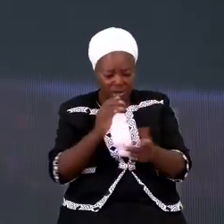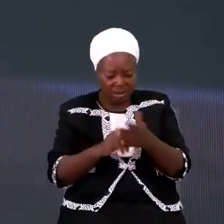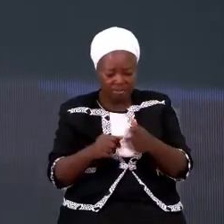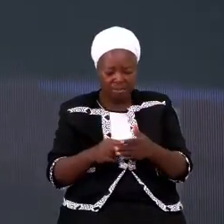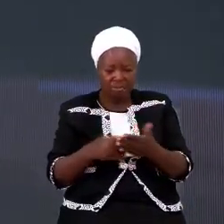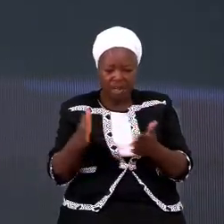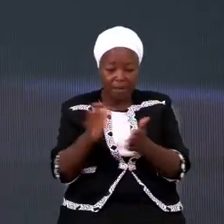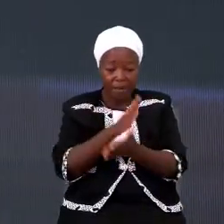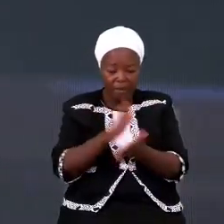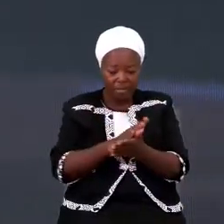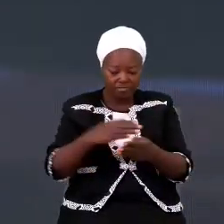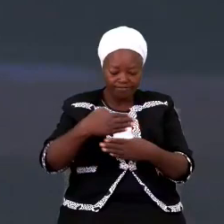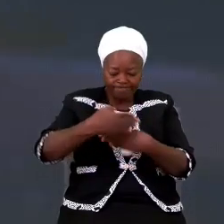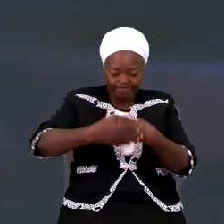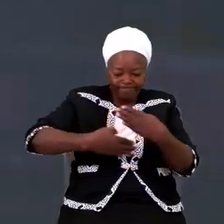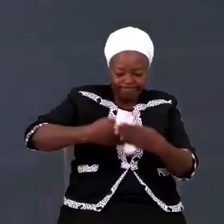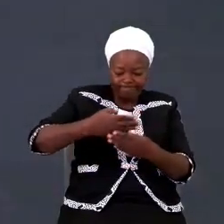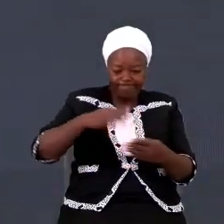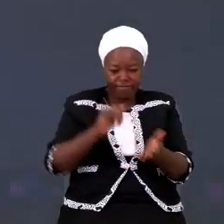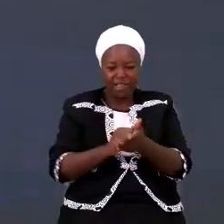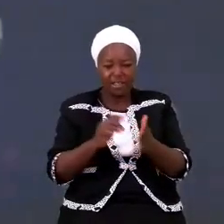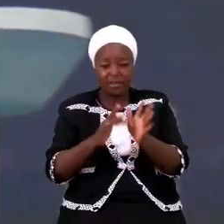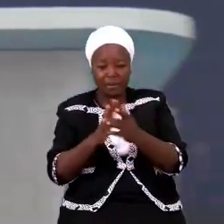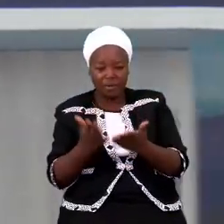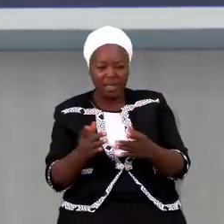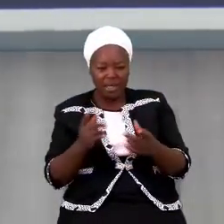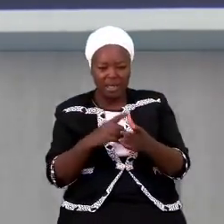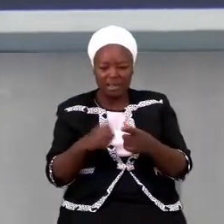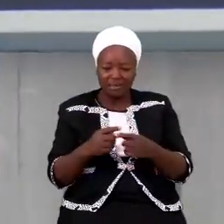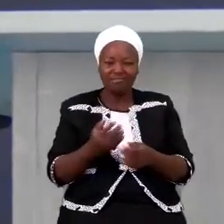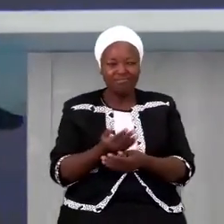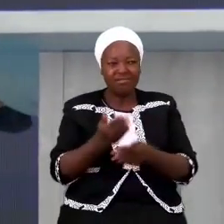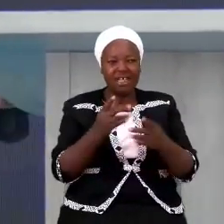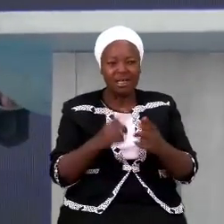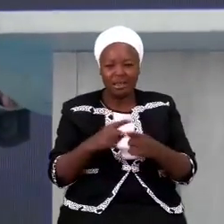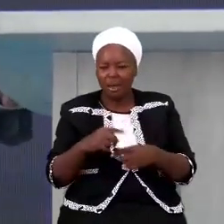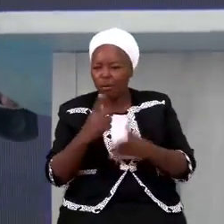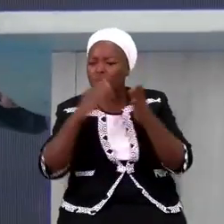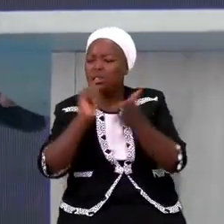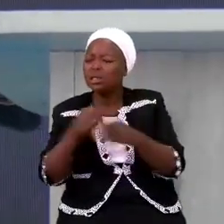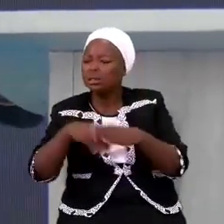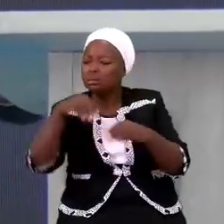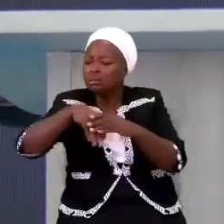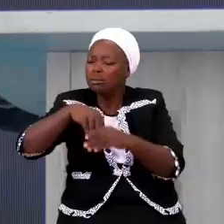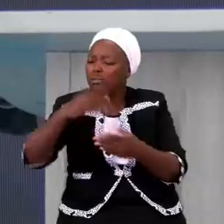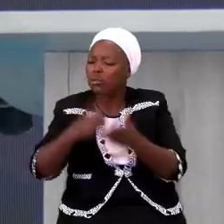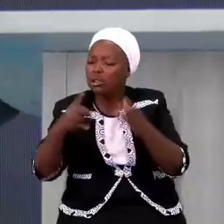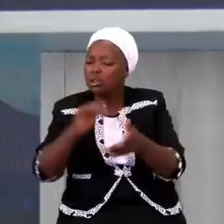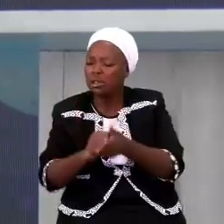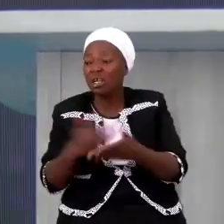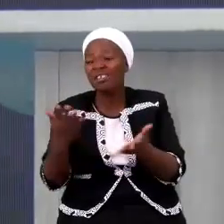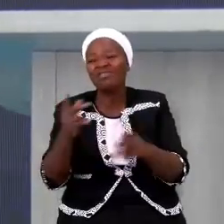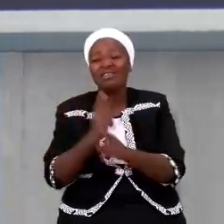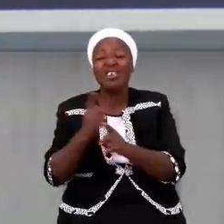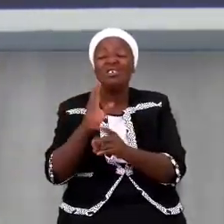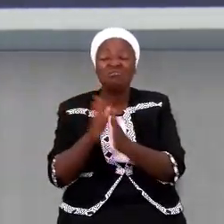their love. And then they're coming to church, and somebody meets them. Where are you going? I'm going there. Where? I'm